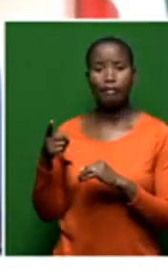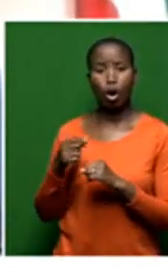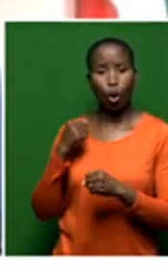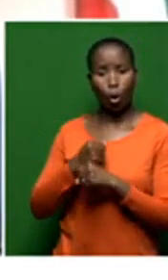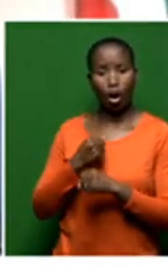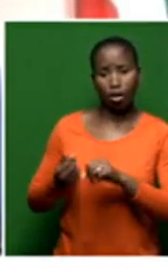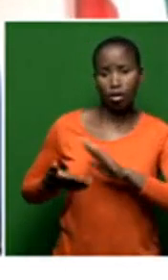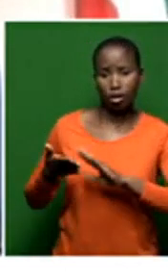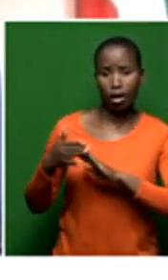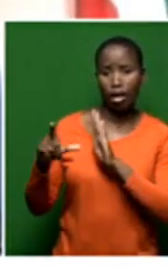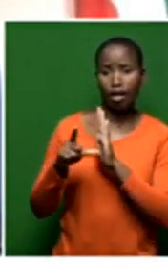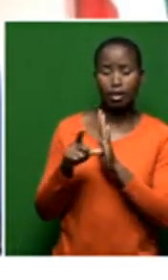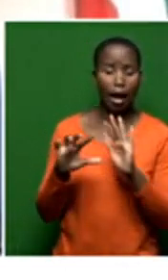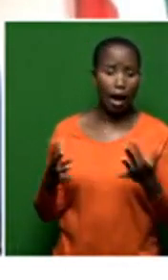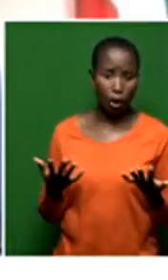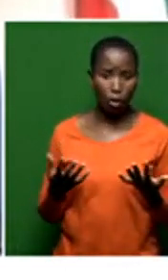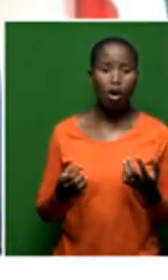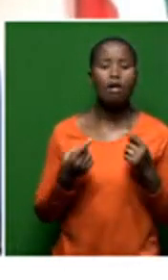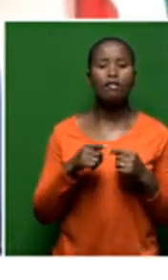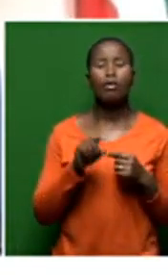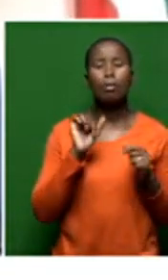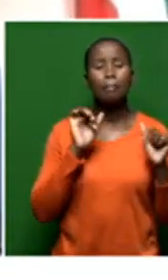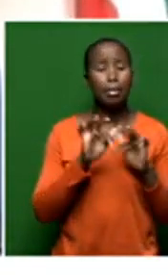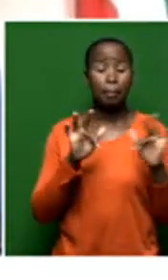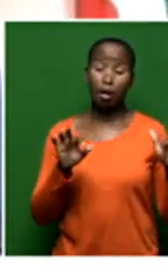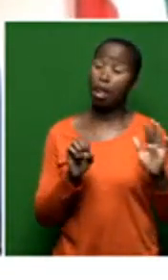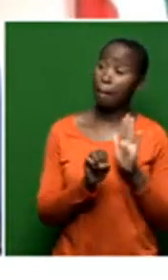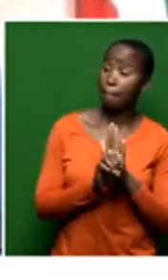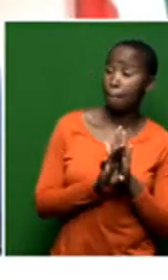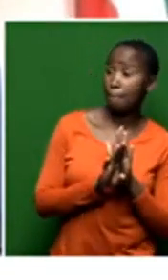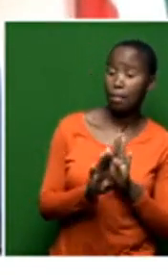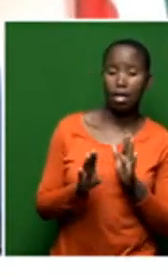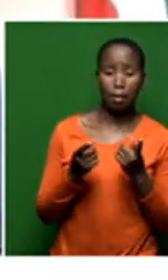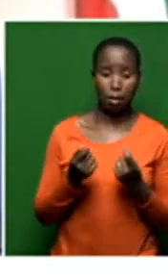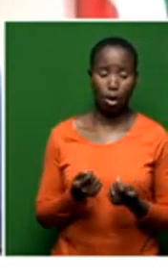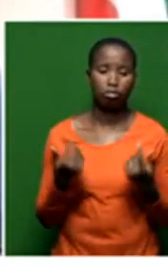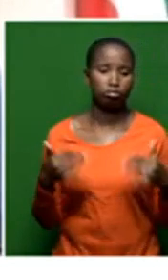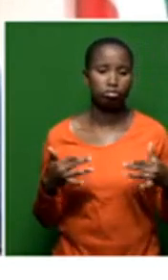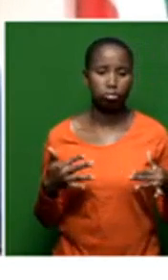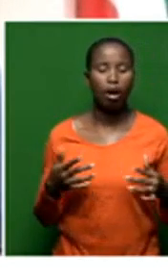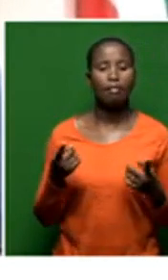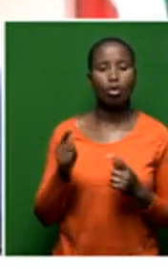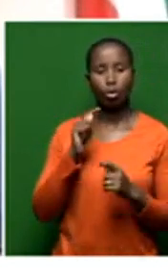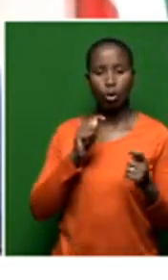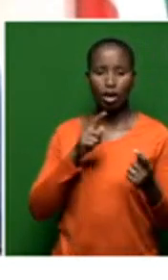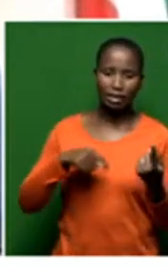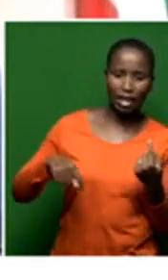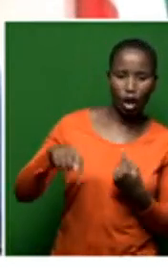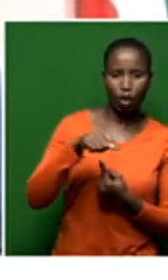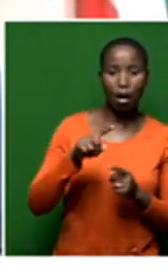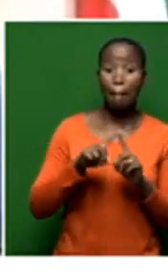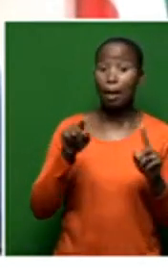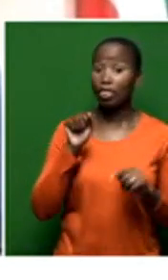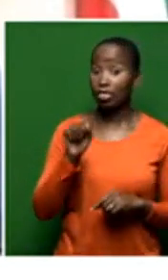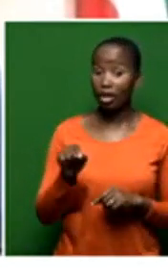operators, licensees with multi-billion rand turnovers. So the filing of court papers on its own cannot be a